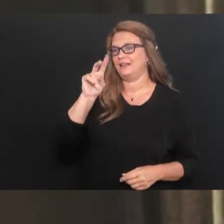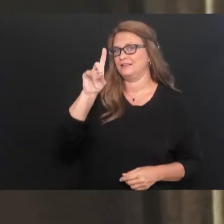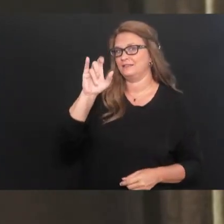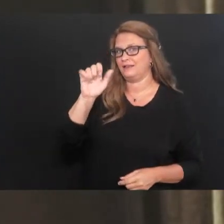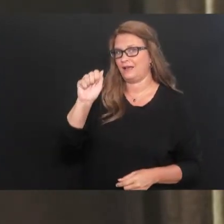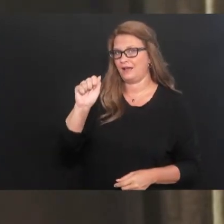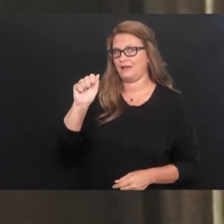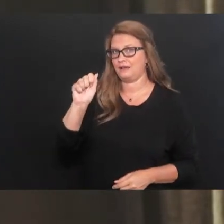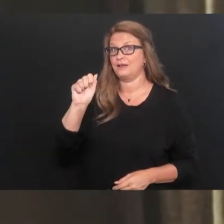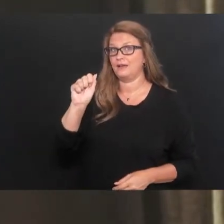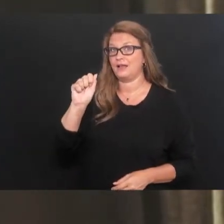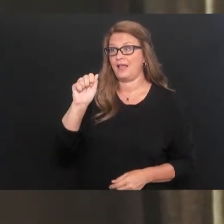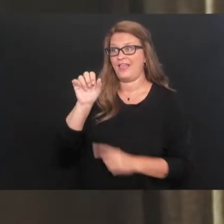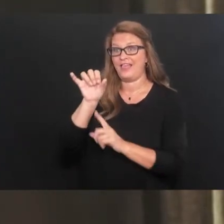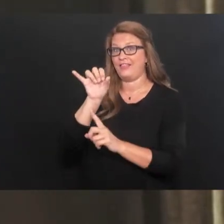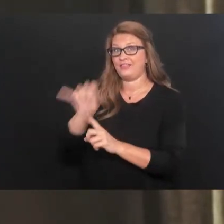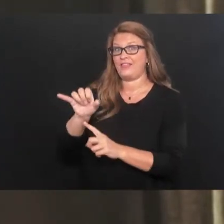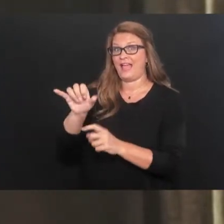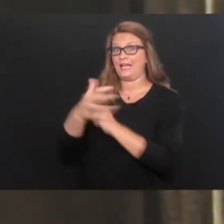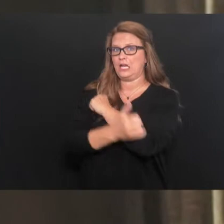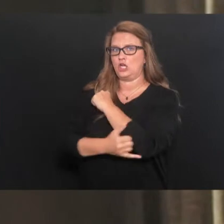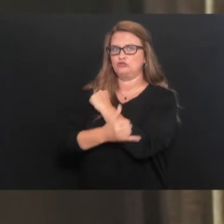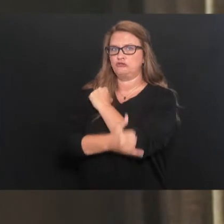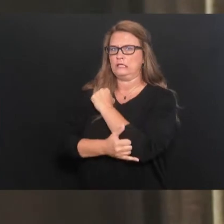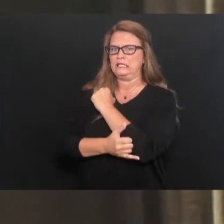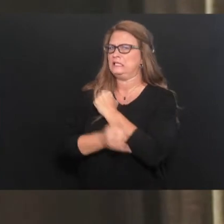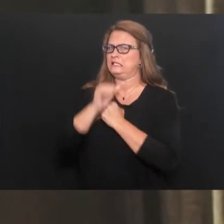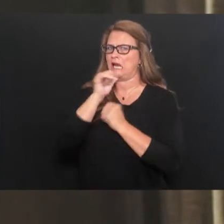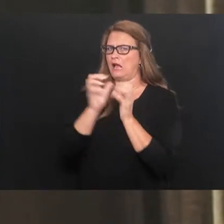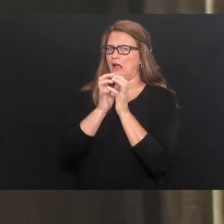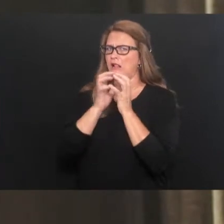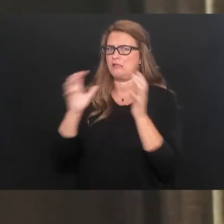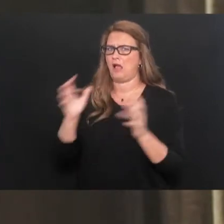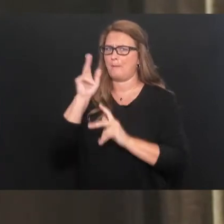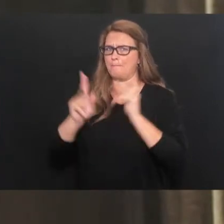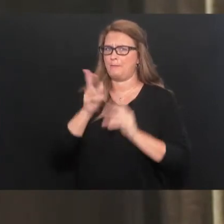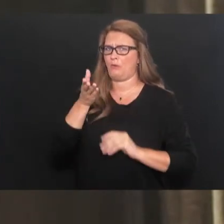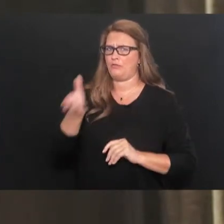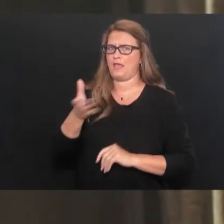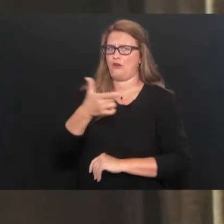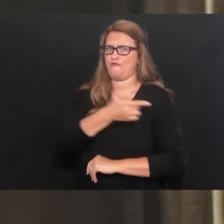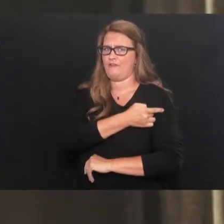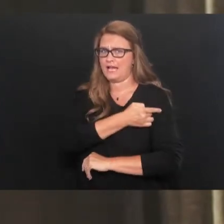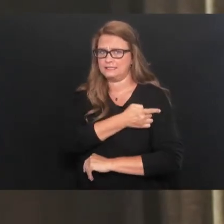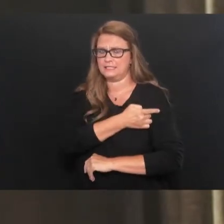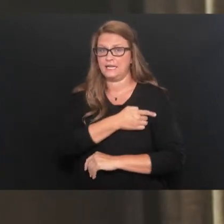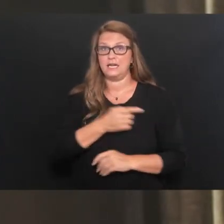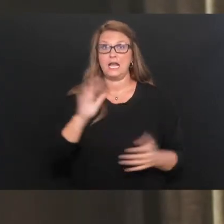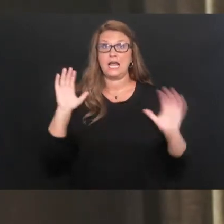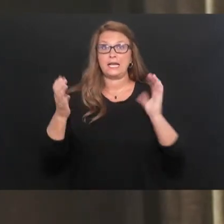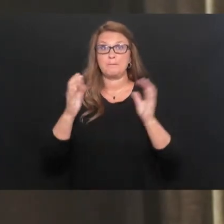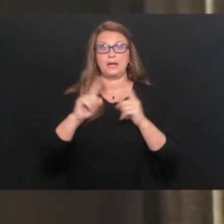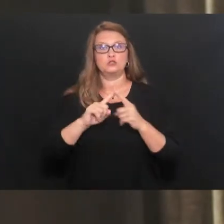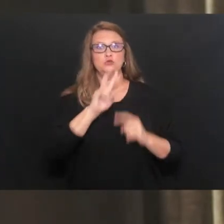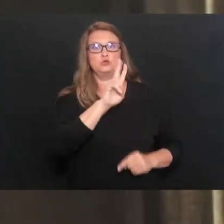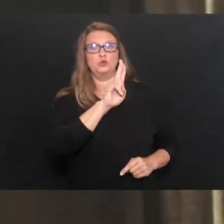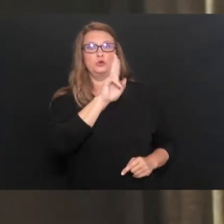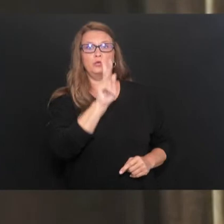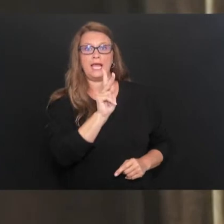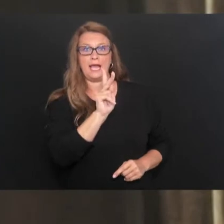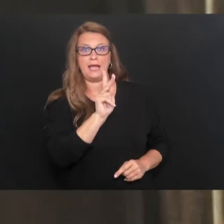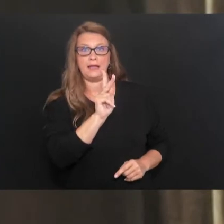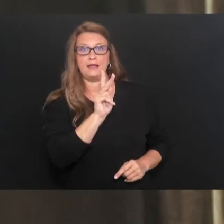very much unvaccinated country, versus what happened in the United Kingdom, which was a much